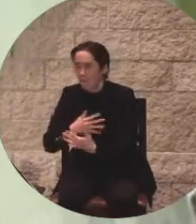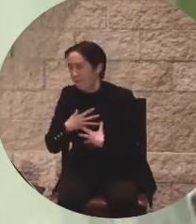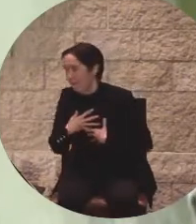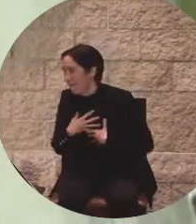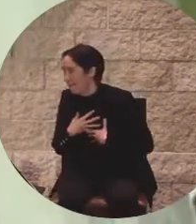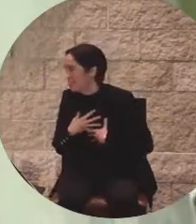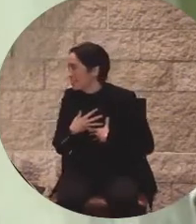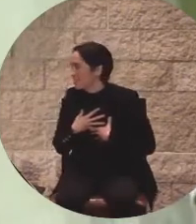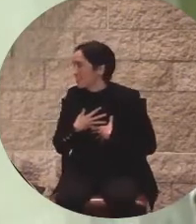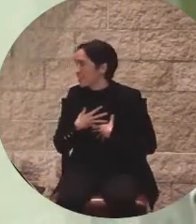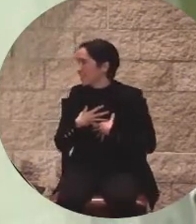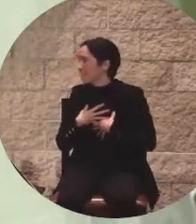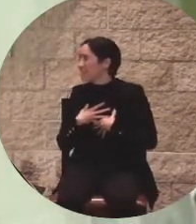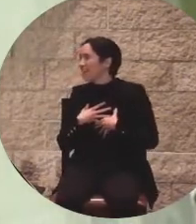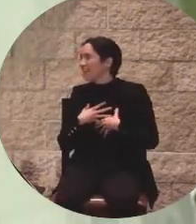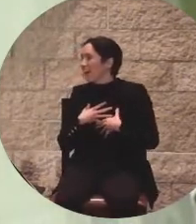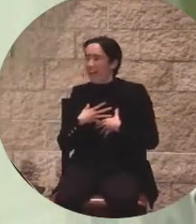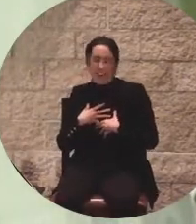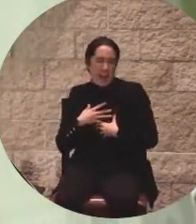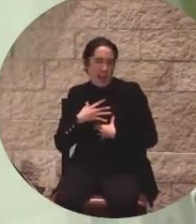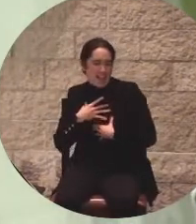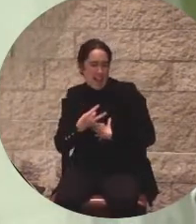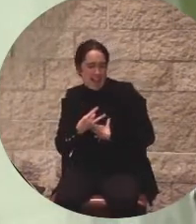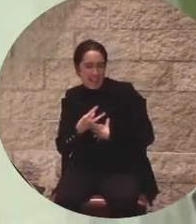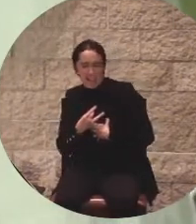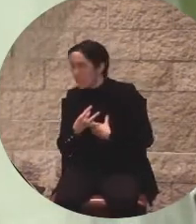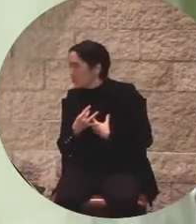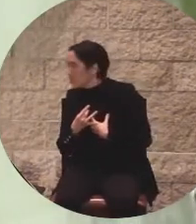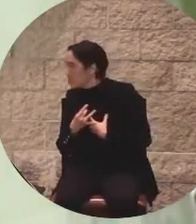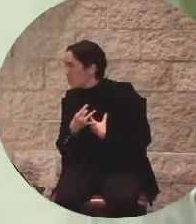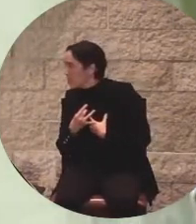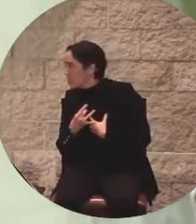snack cakes after I sing that.